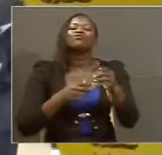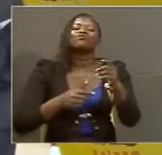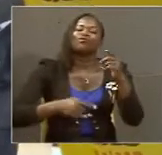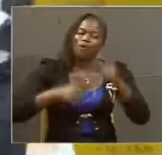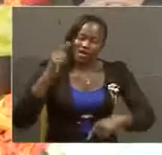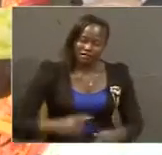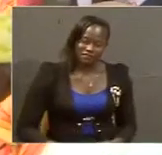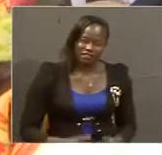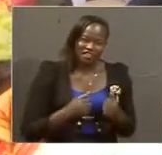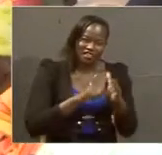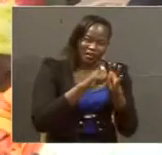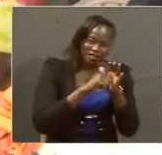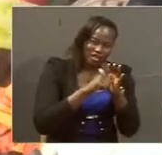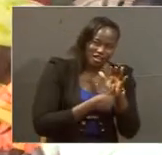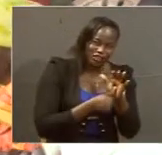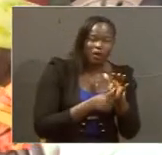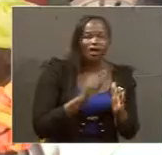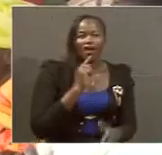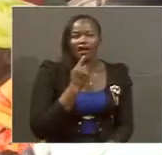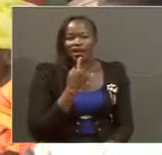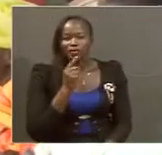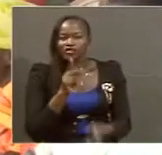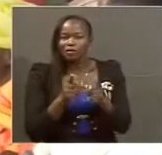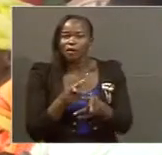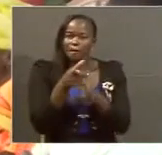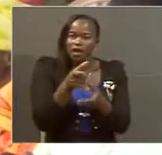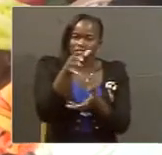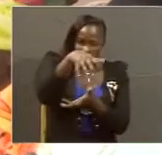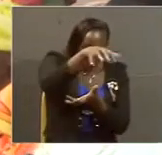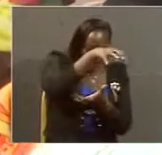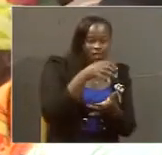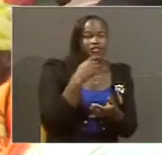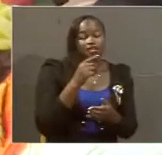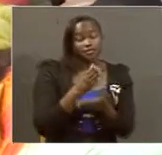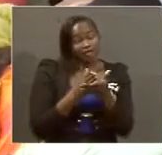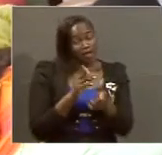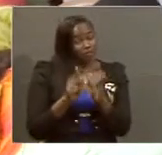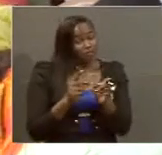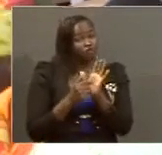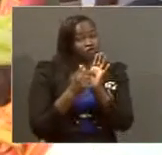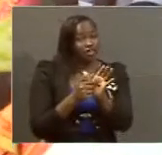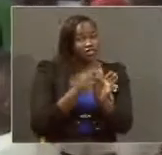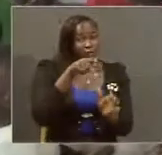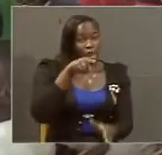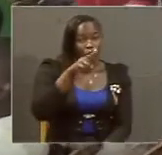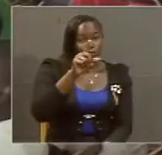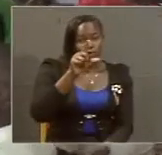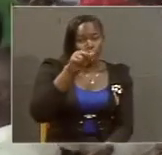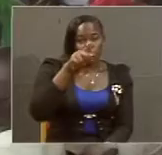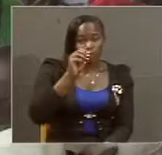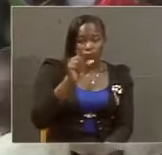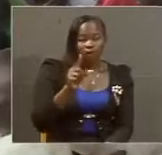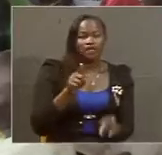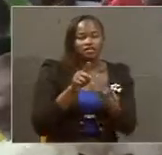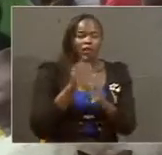On the issue of the Karimojong disarmament, the president said that there were people like David Pulkol and Western